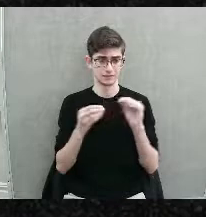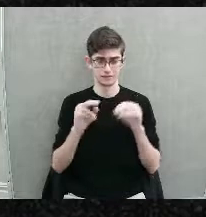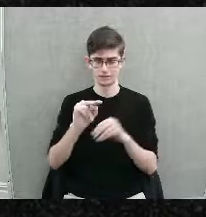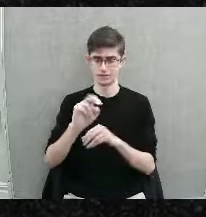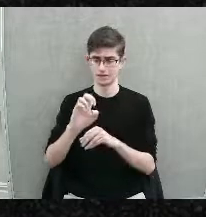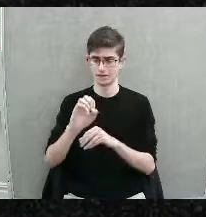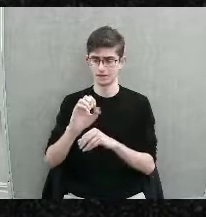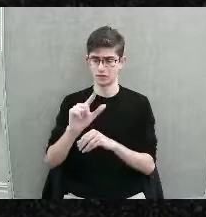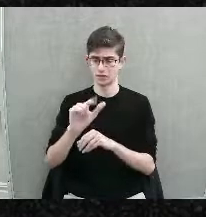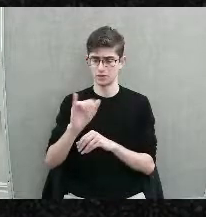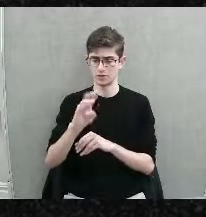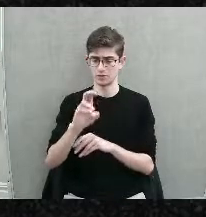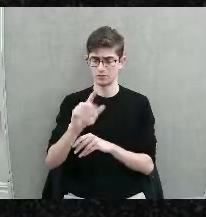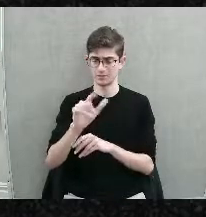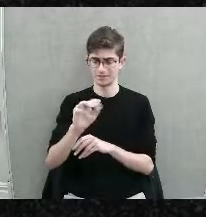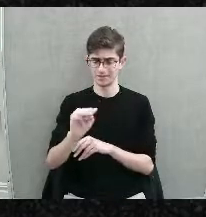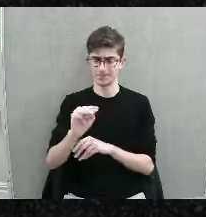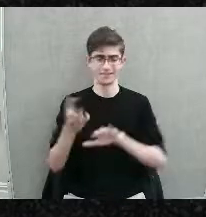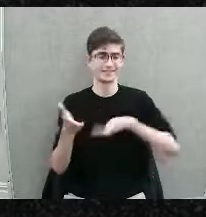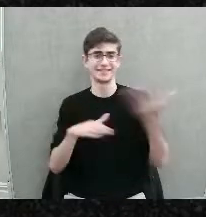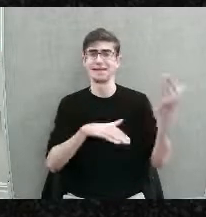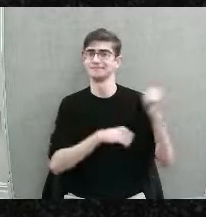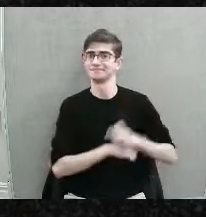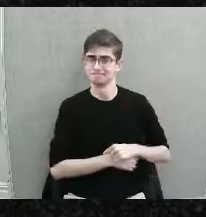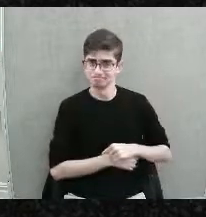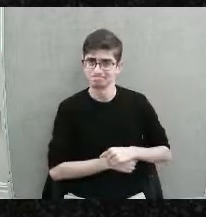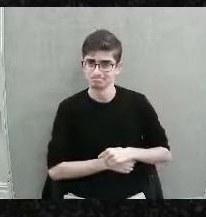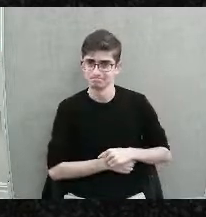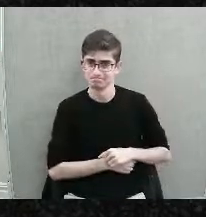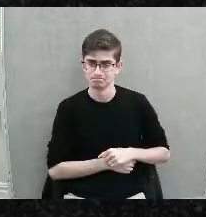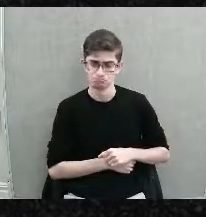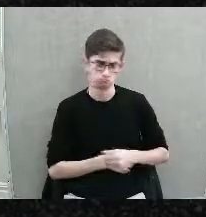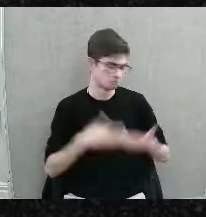neoliberalism to be dead. He declared,